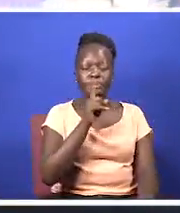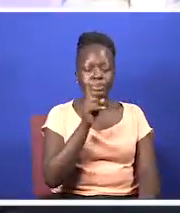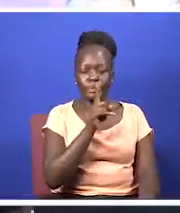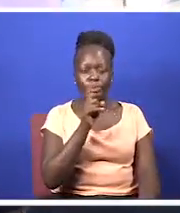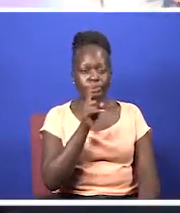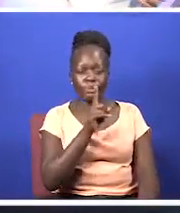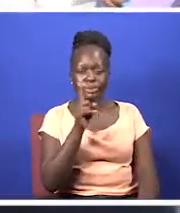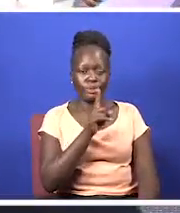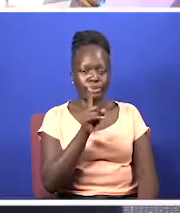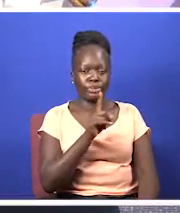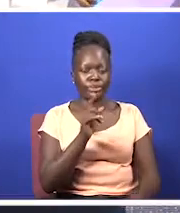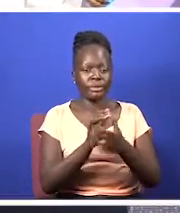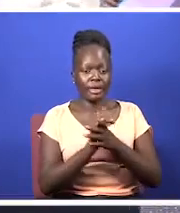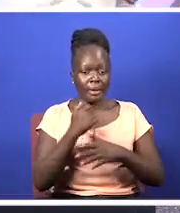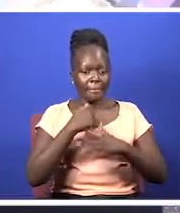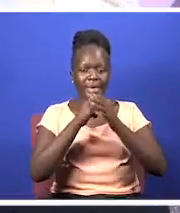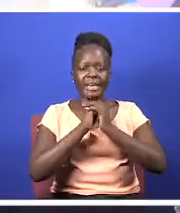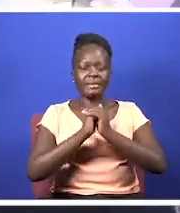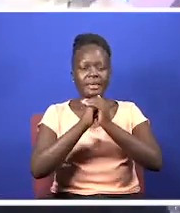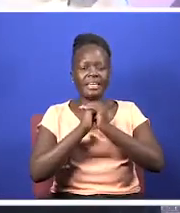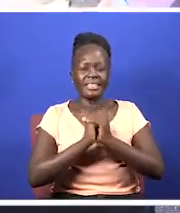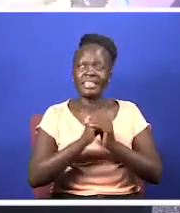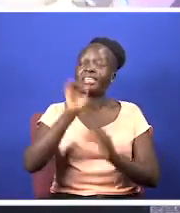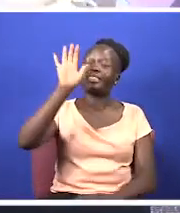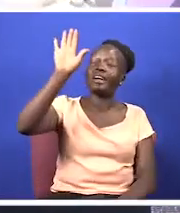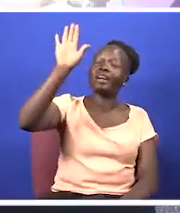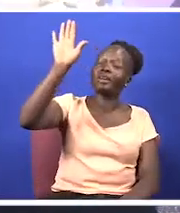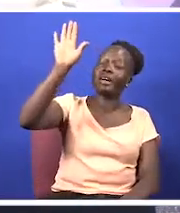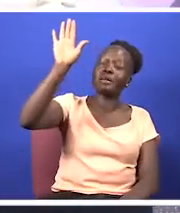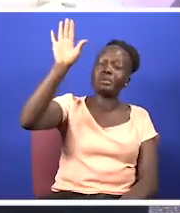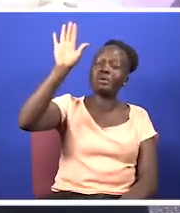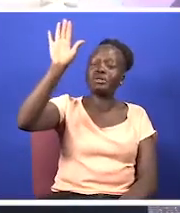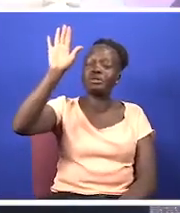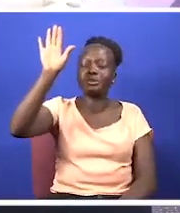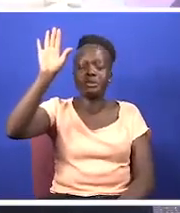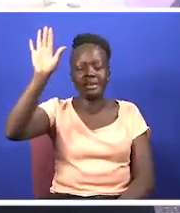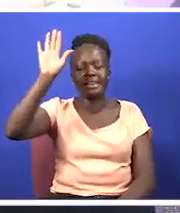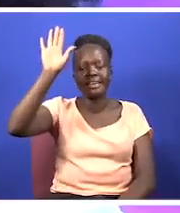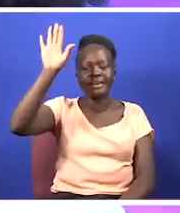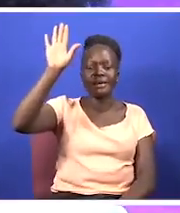Mimi nitakuabudu.